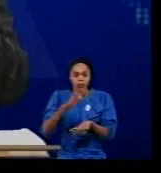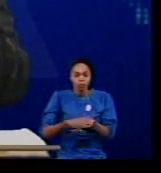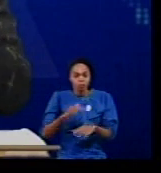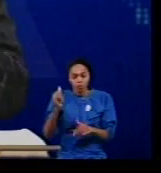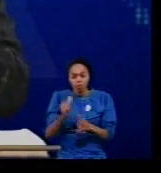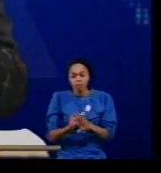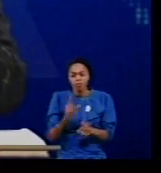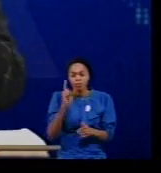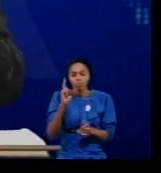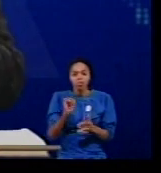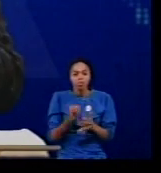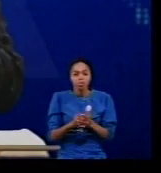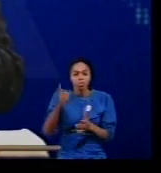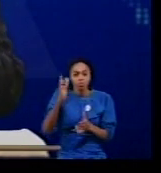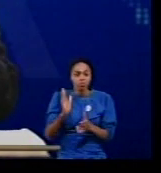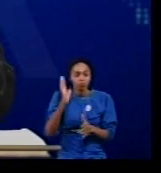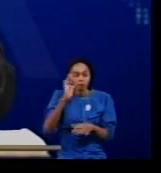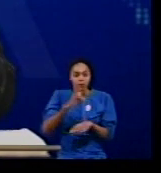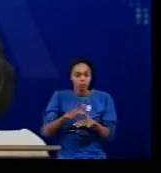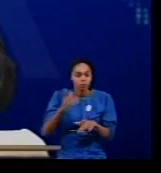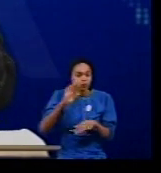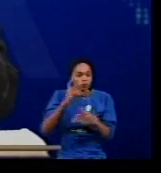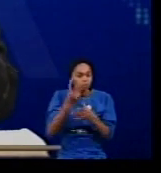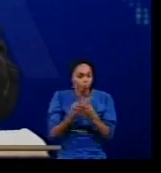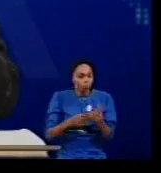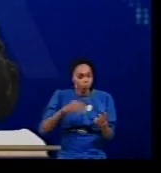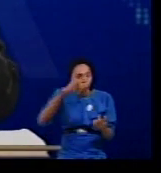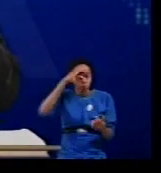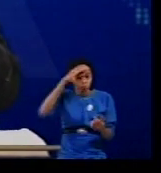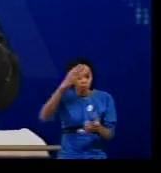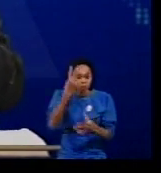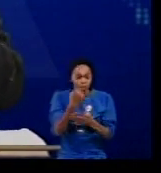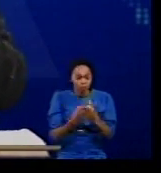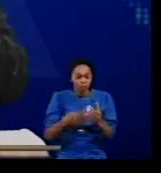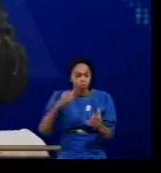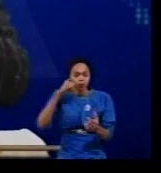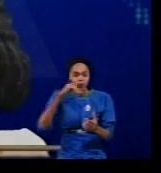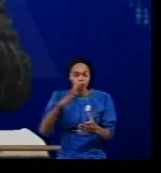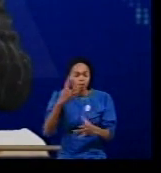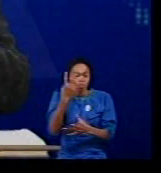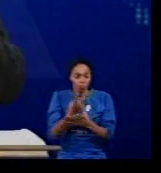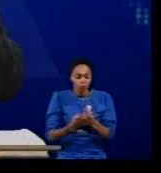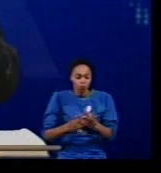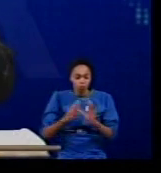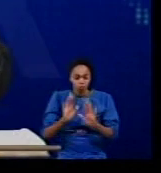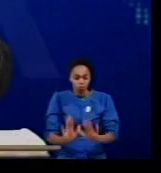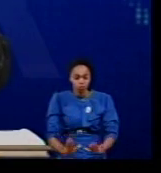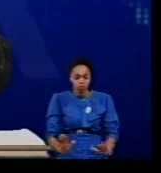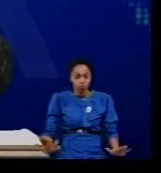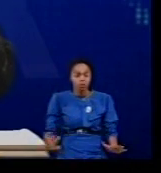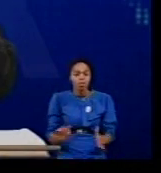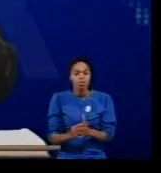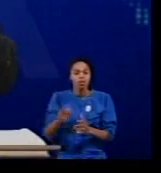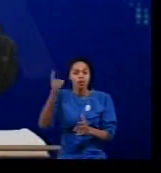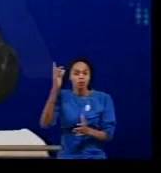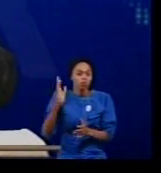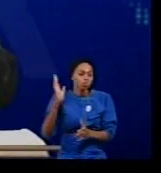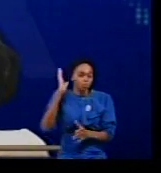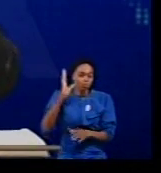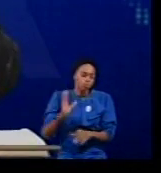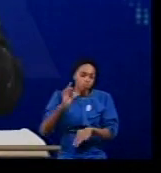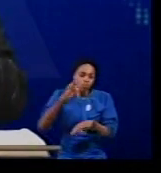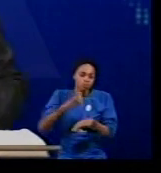We're talking about God's call in our lives today. God's call to everyone. He calls